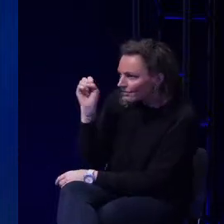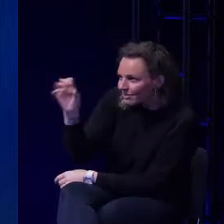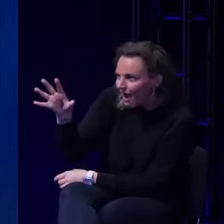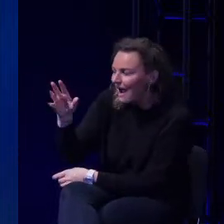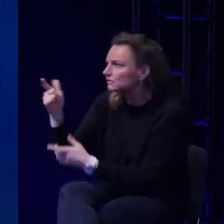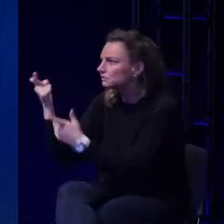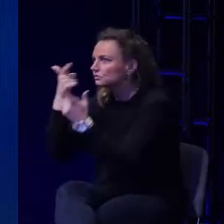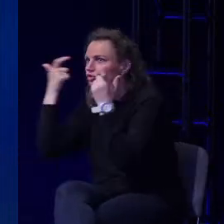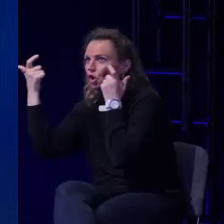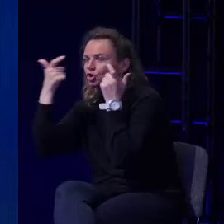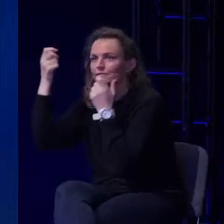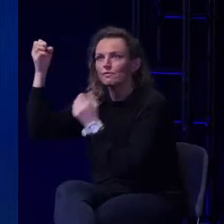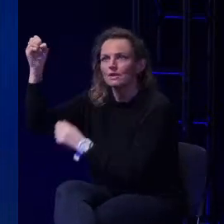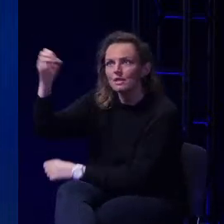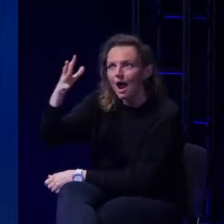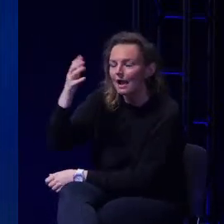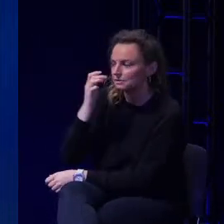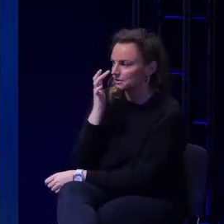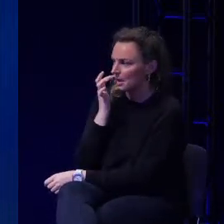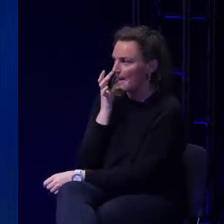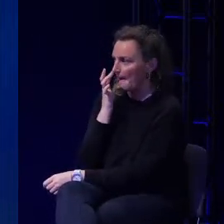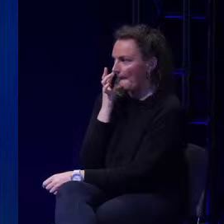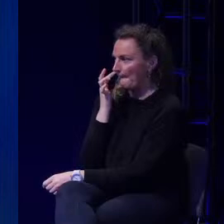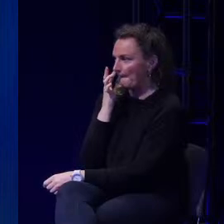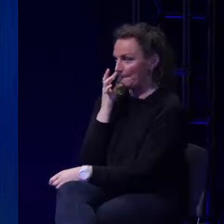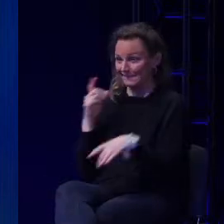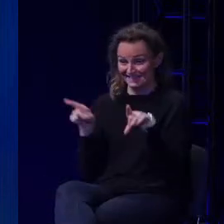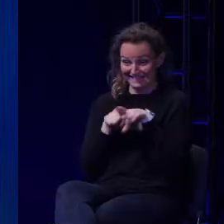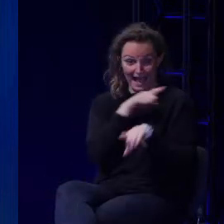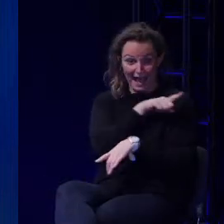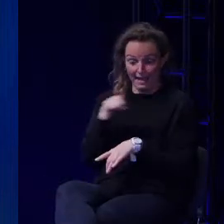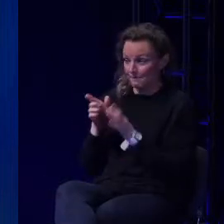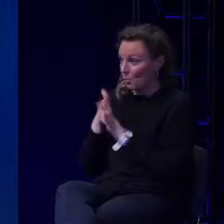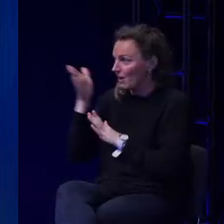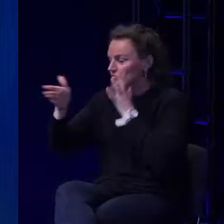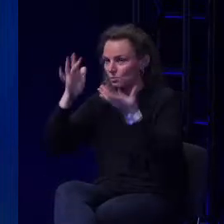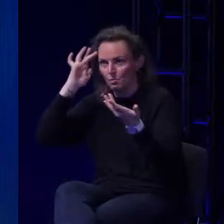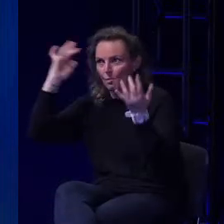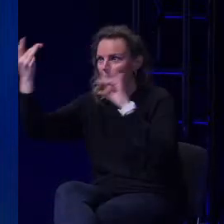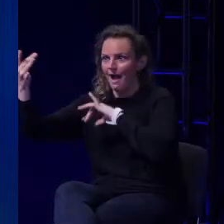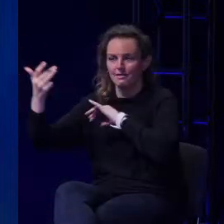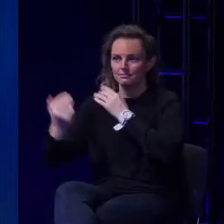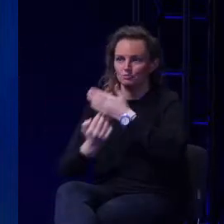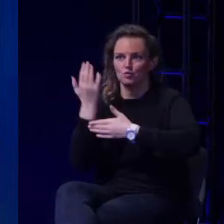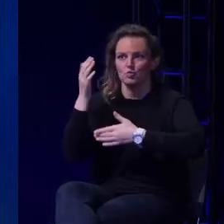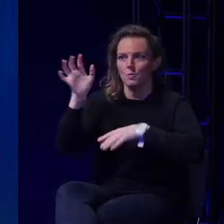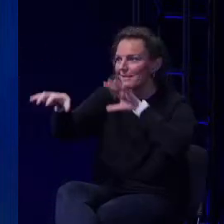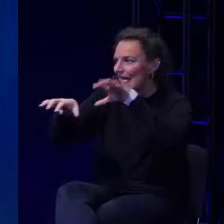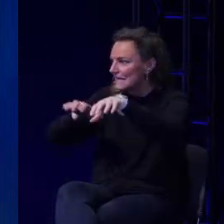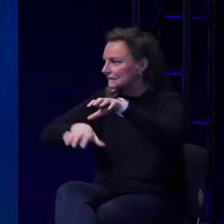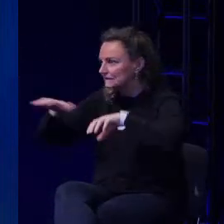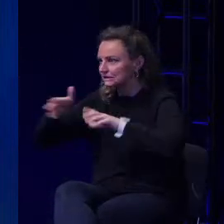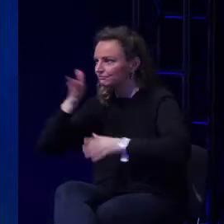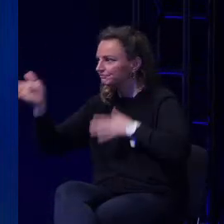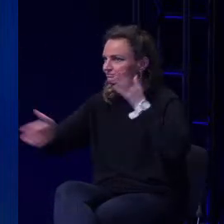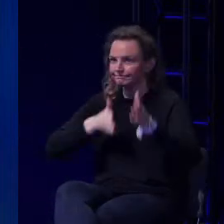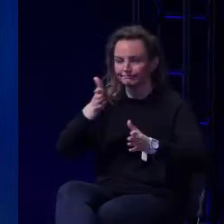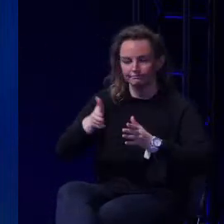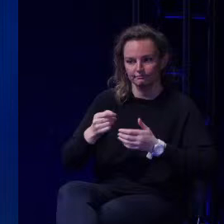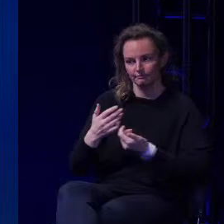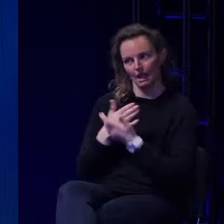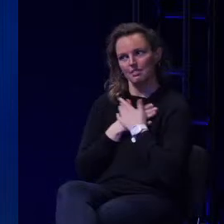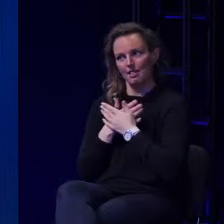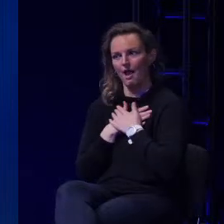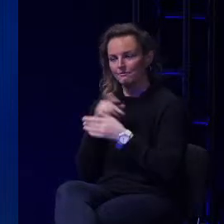light, and like these guys, I went to some weird and wacky places, but I loved the psychology of it. I loved sort